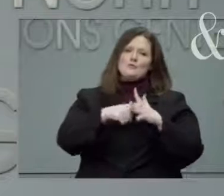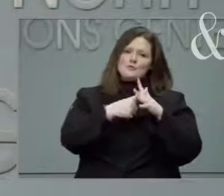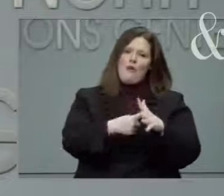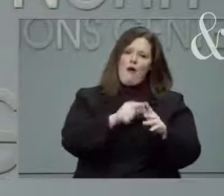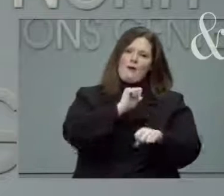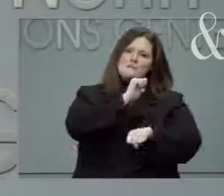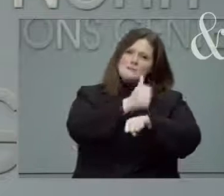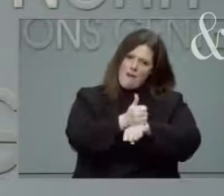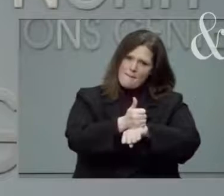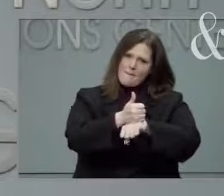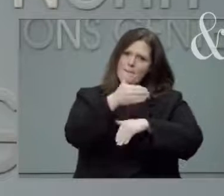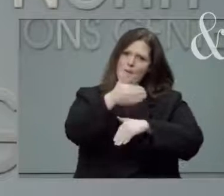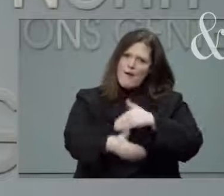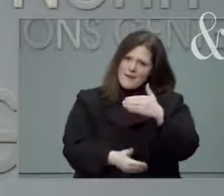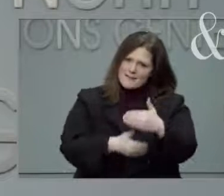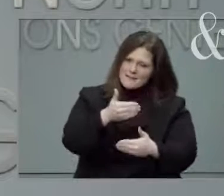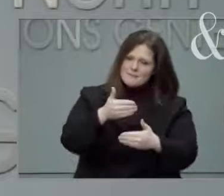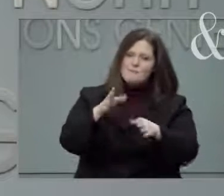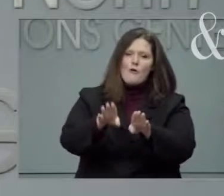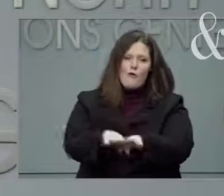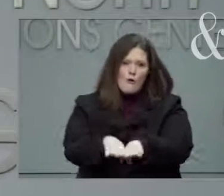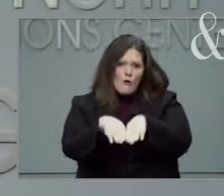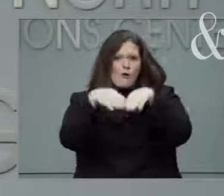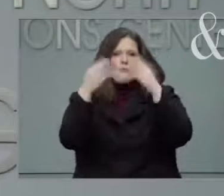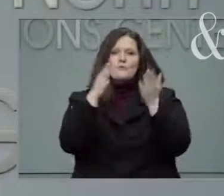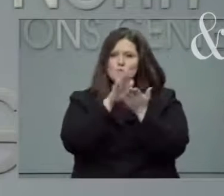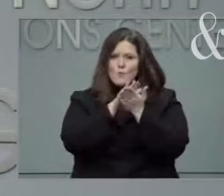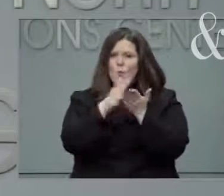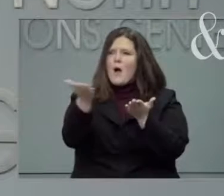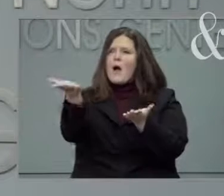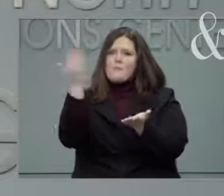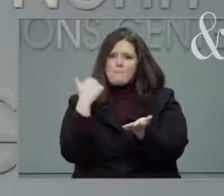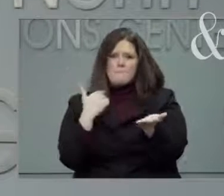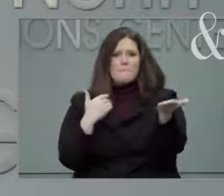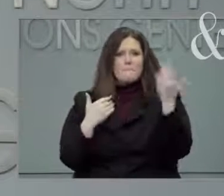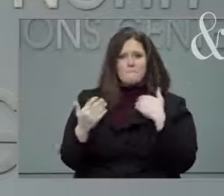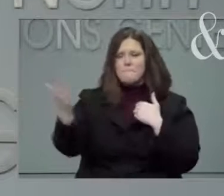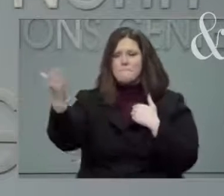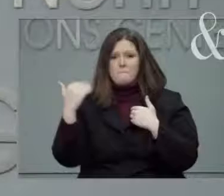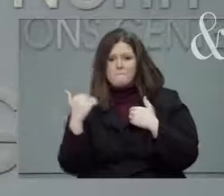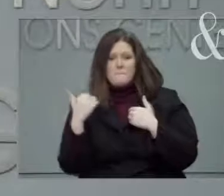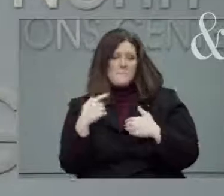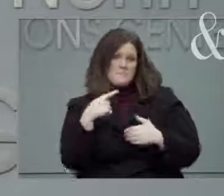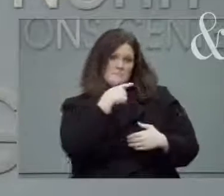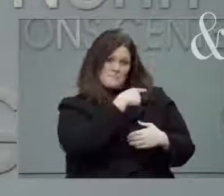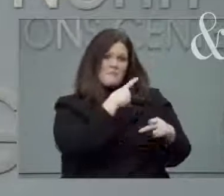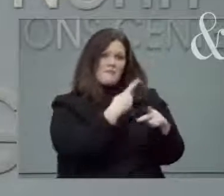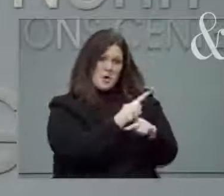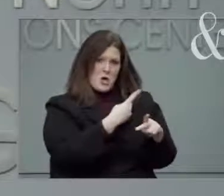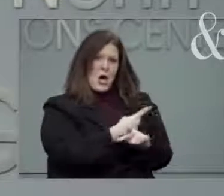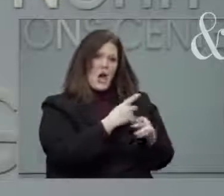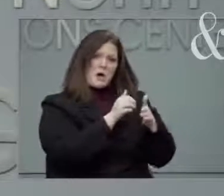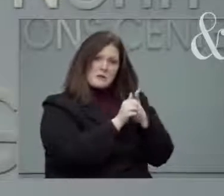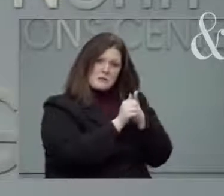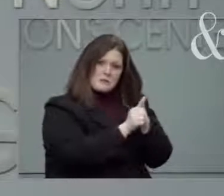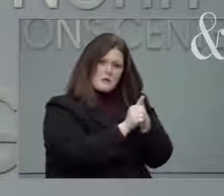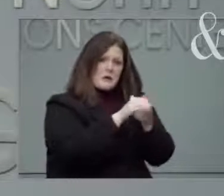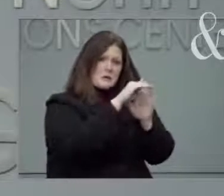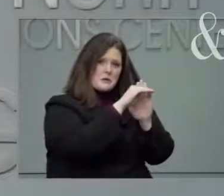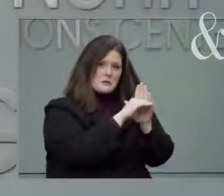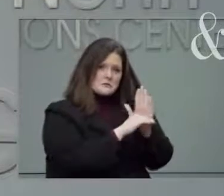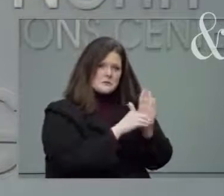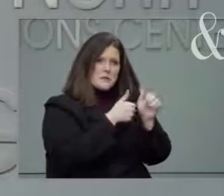in the classroom following the healthcare protocols. At the end of the day, we want